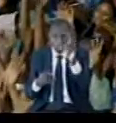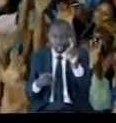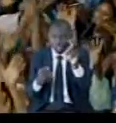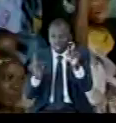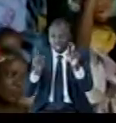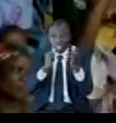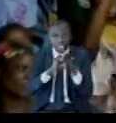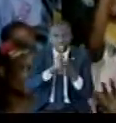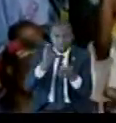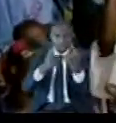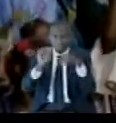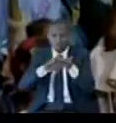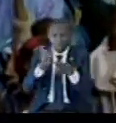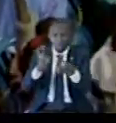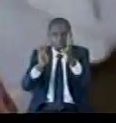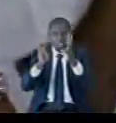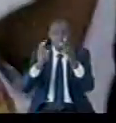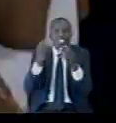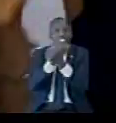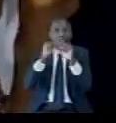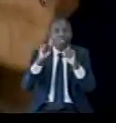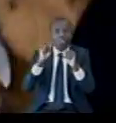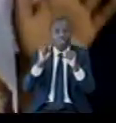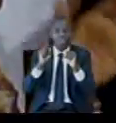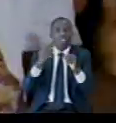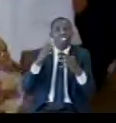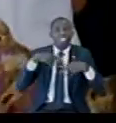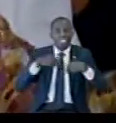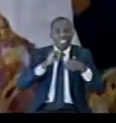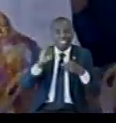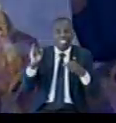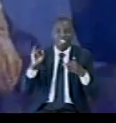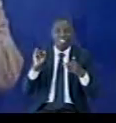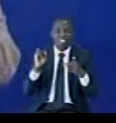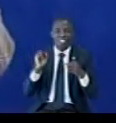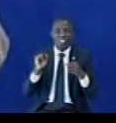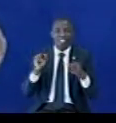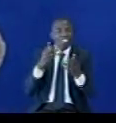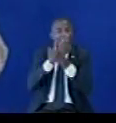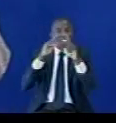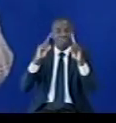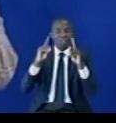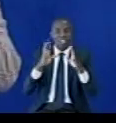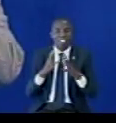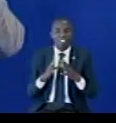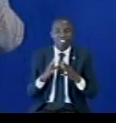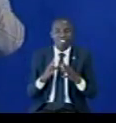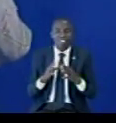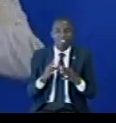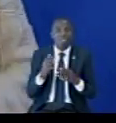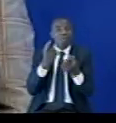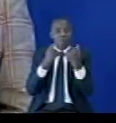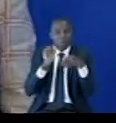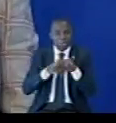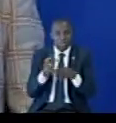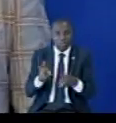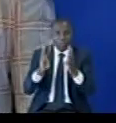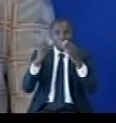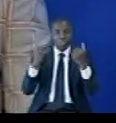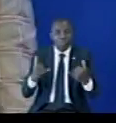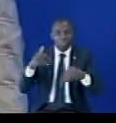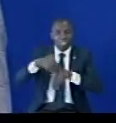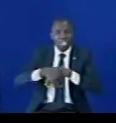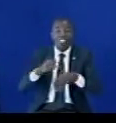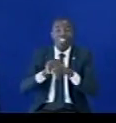way. Salvation, healing, deliverance, coming your way